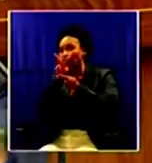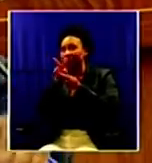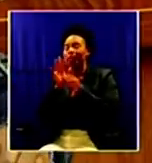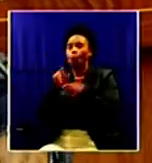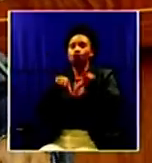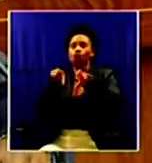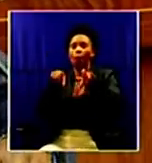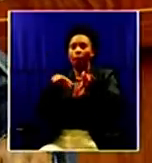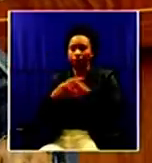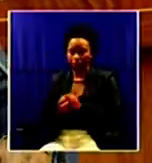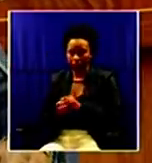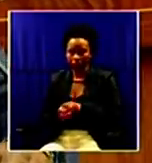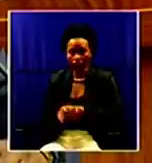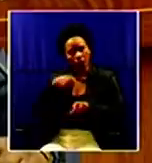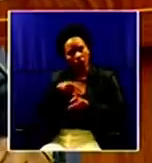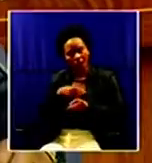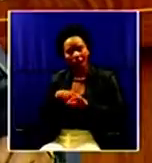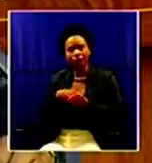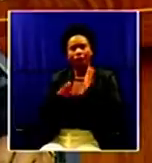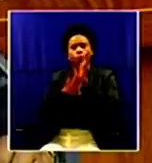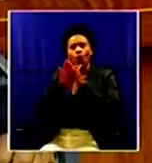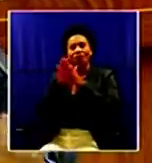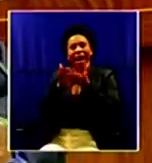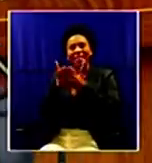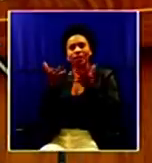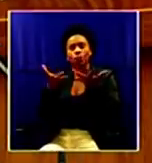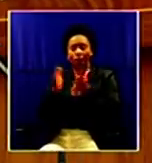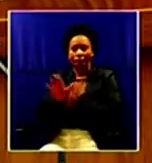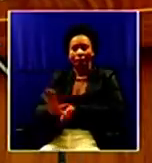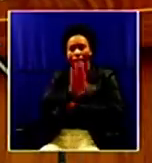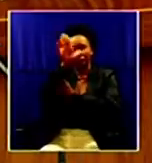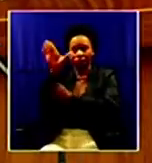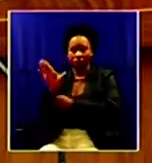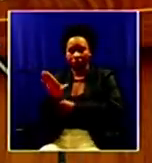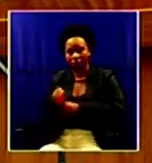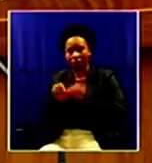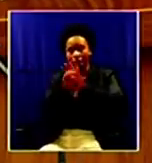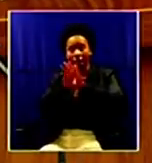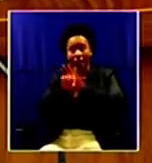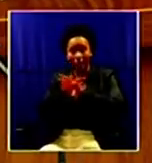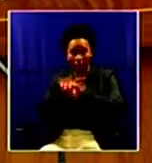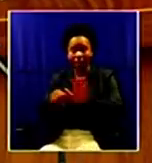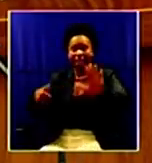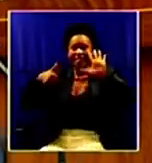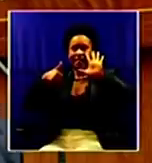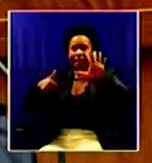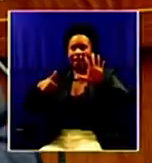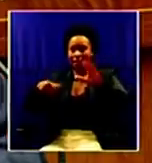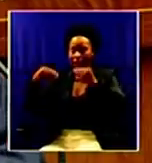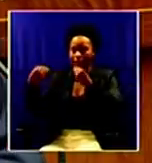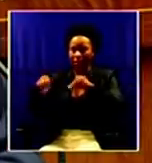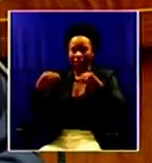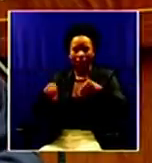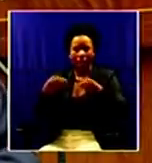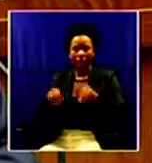In order to improve access to African markets, our six busiest border posts will be upgraded